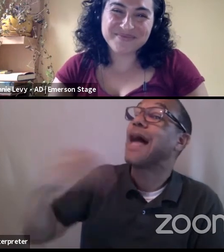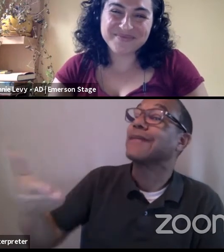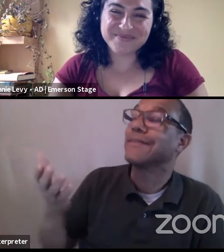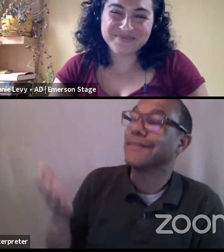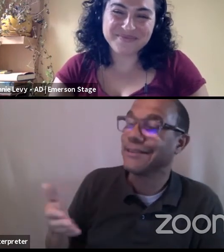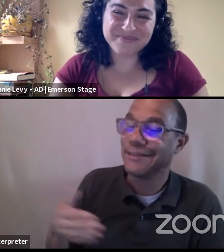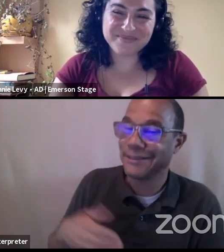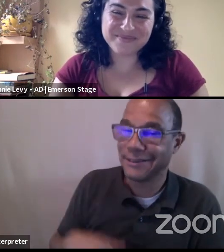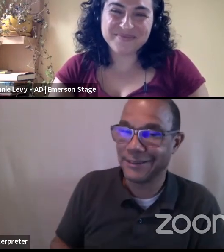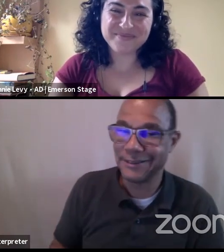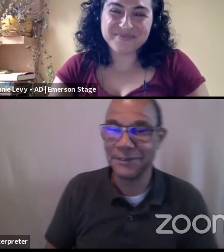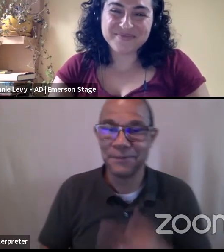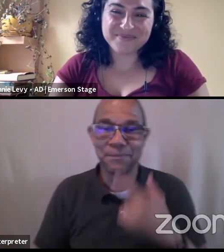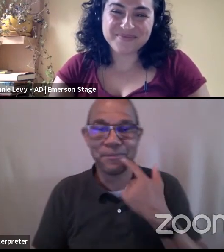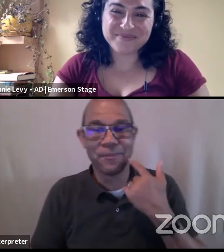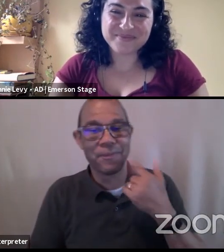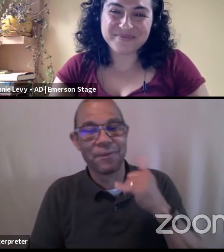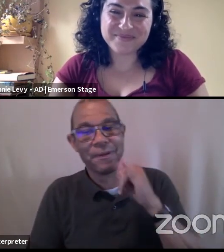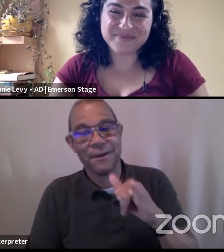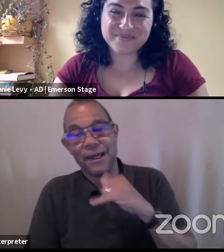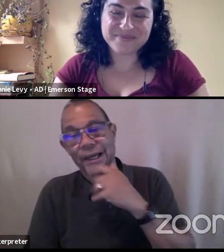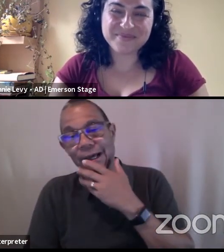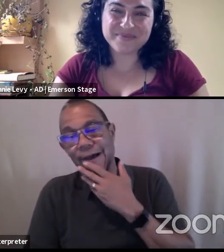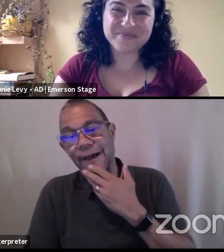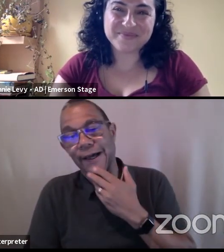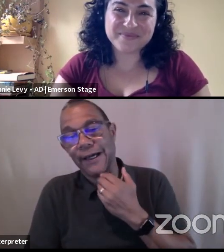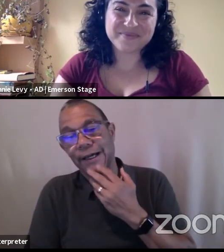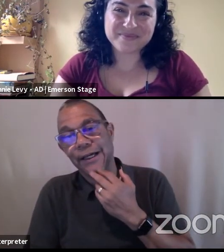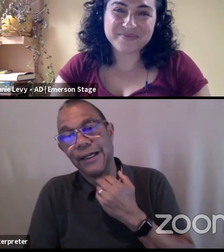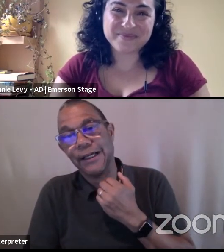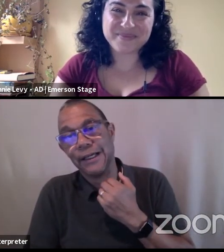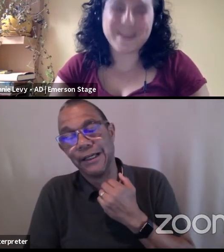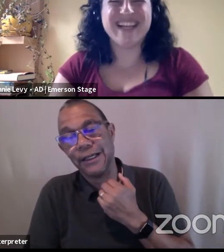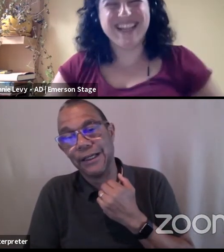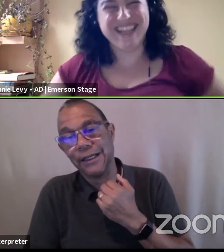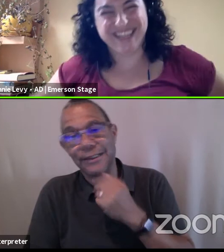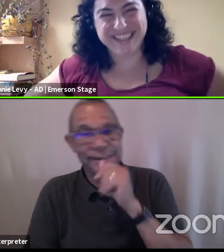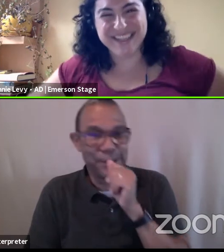uh what's next um so it's a secret